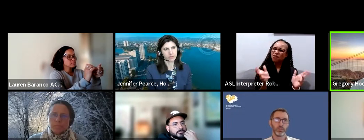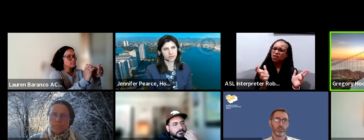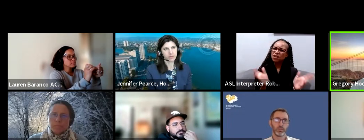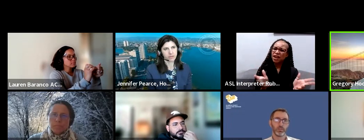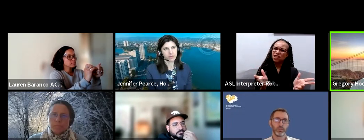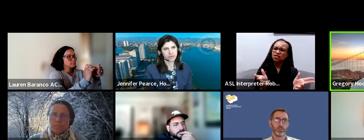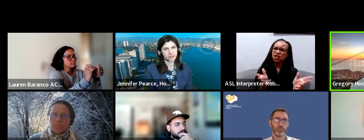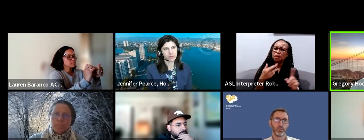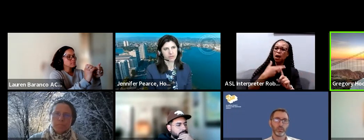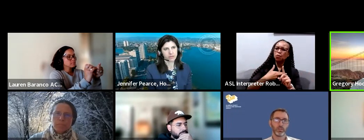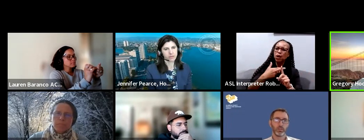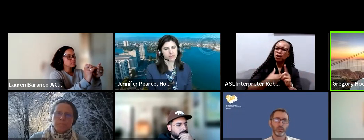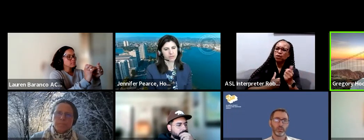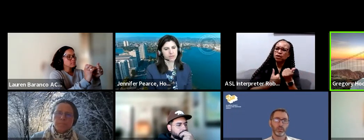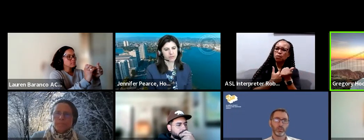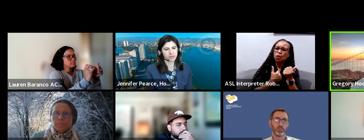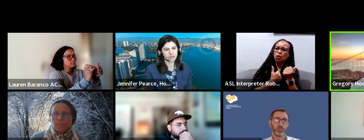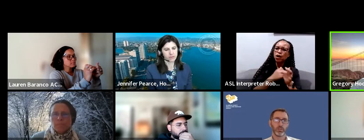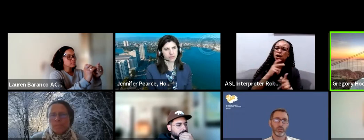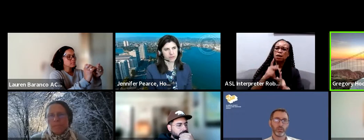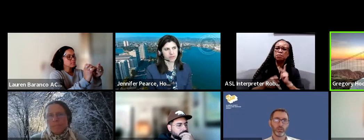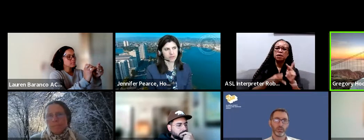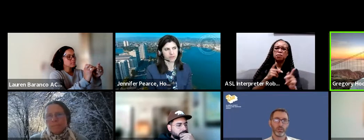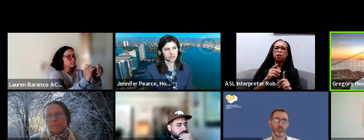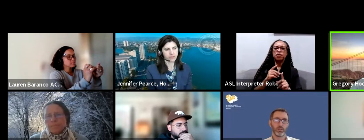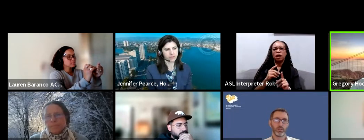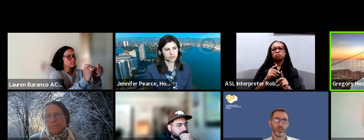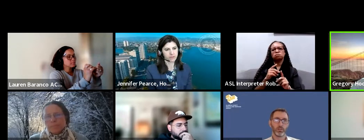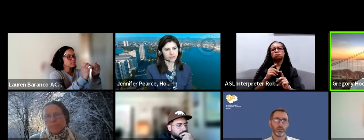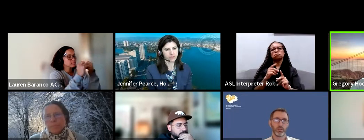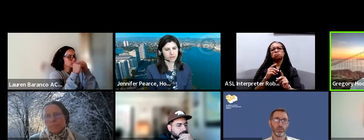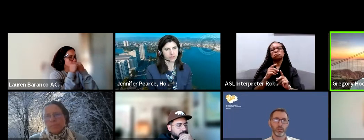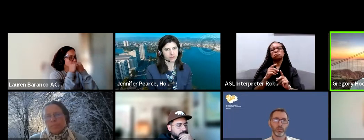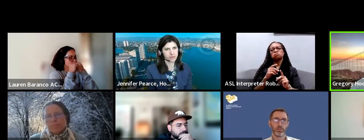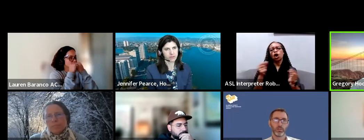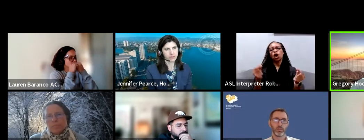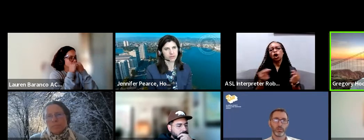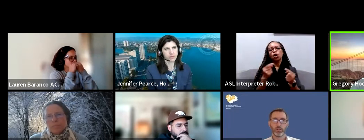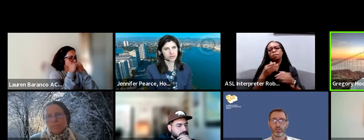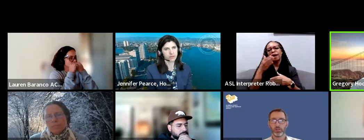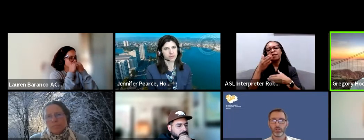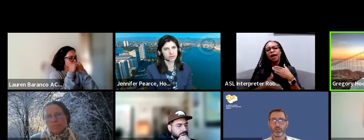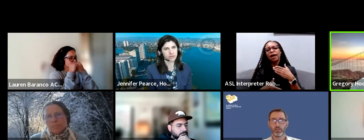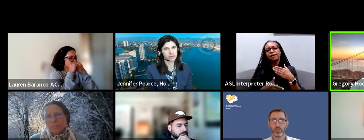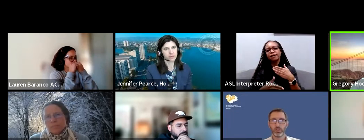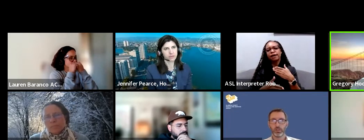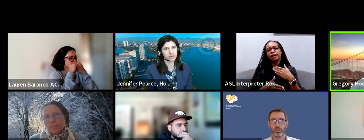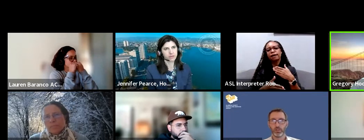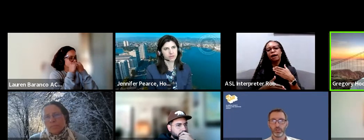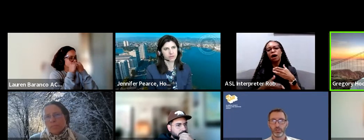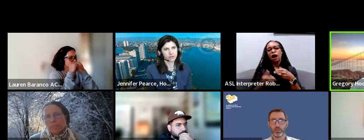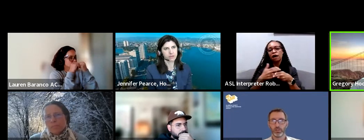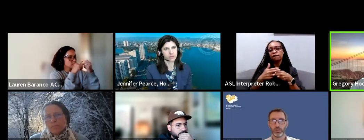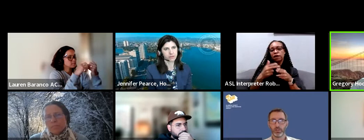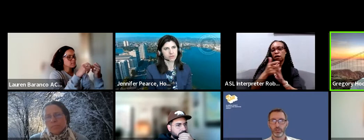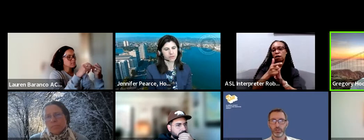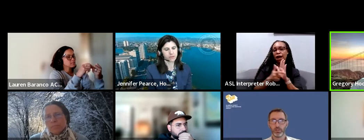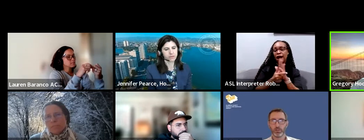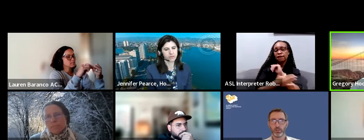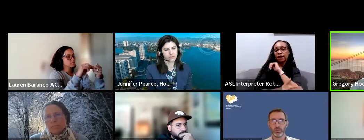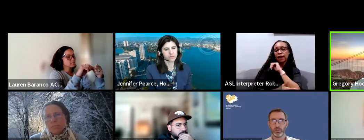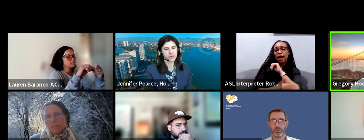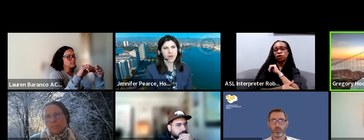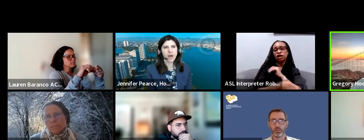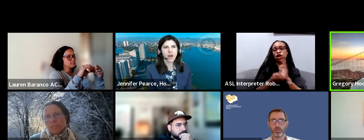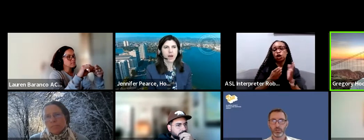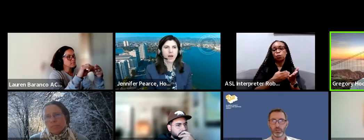about rental supports for people who were affected by the ending of the eviction moratorium at the county board of supervisors